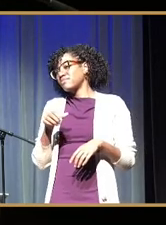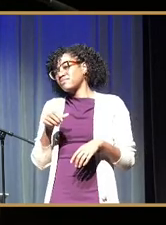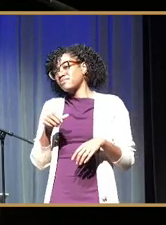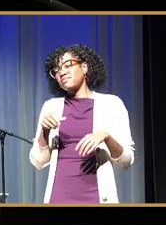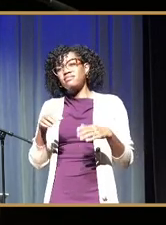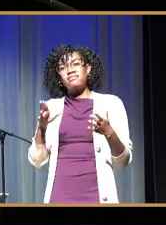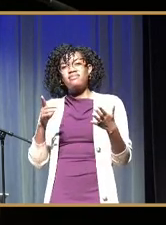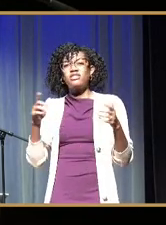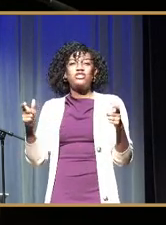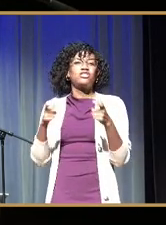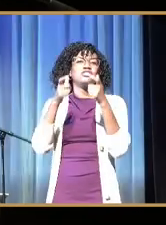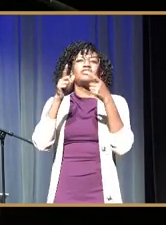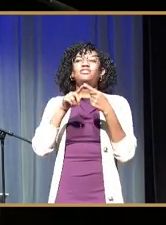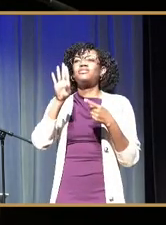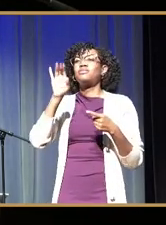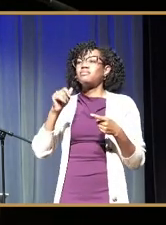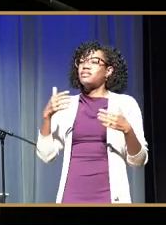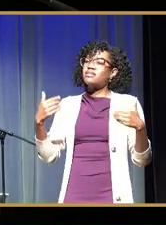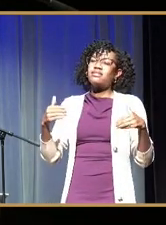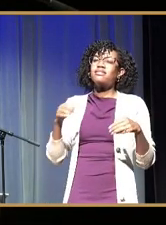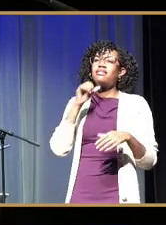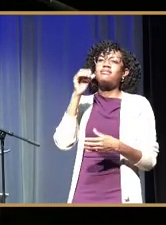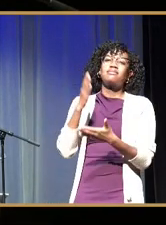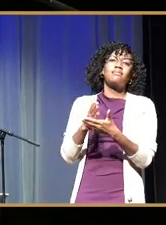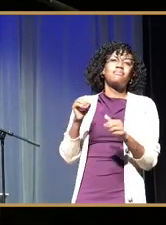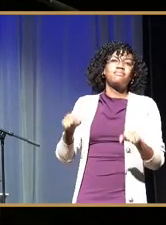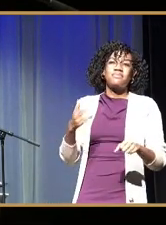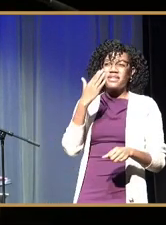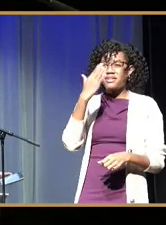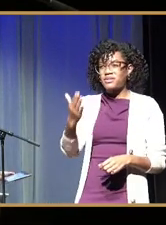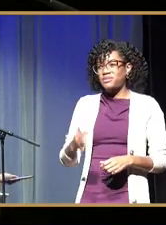downright irrepressible. Thank you.